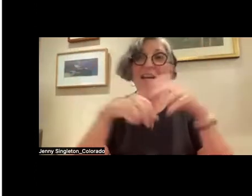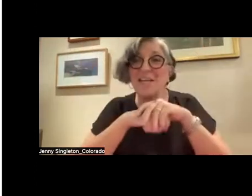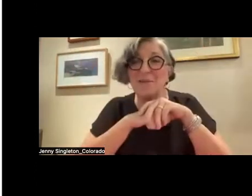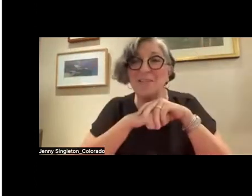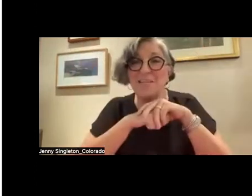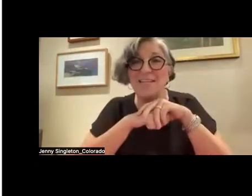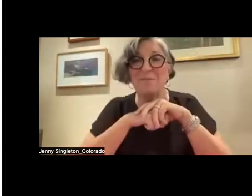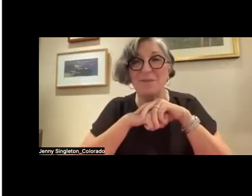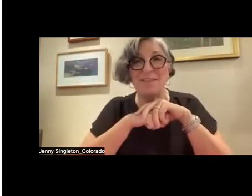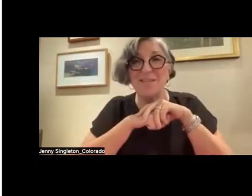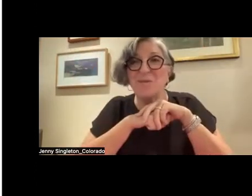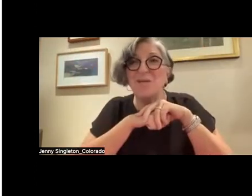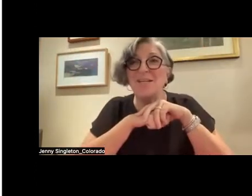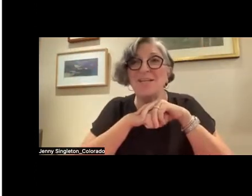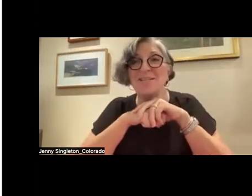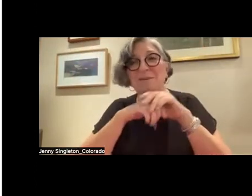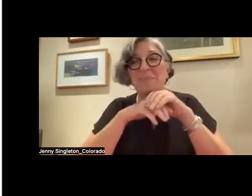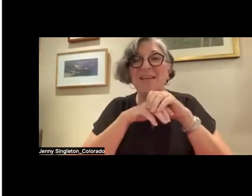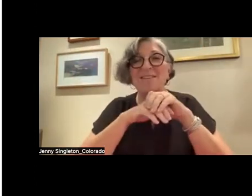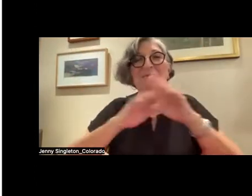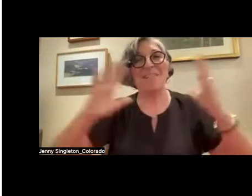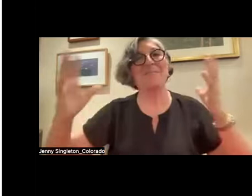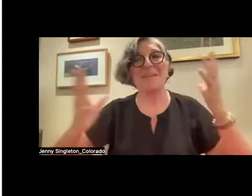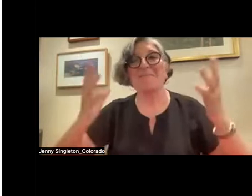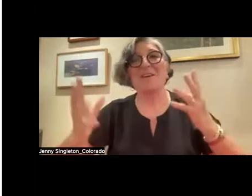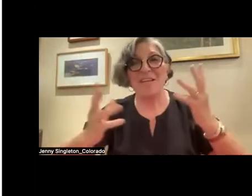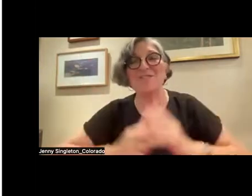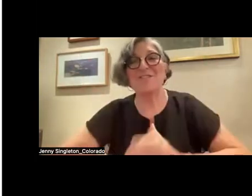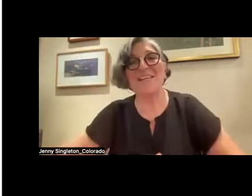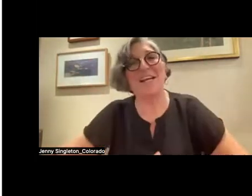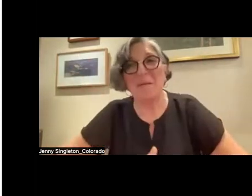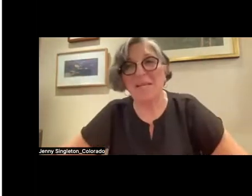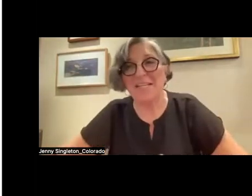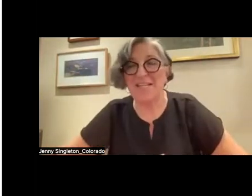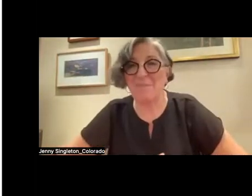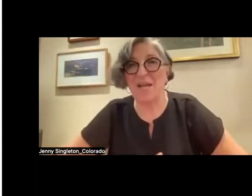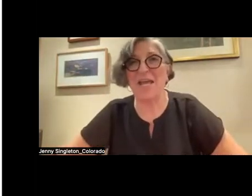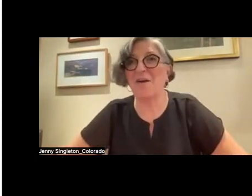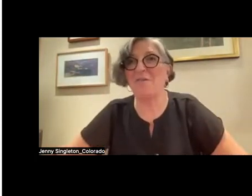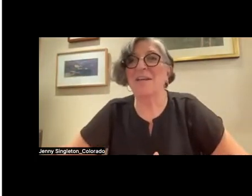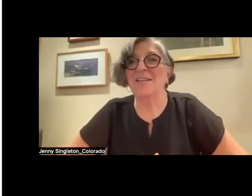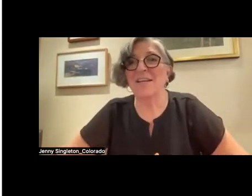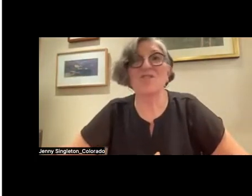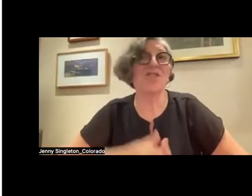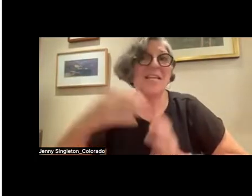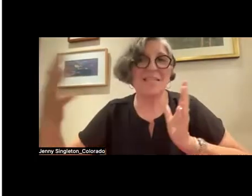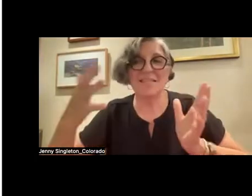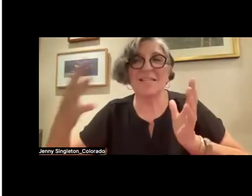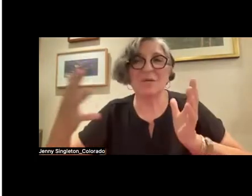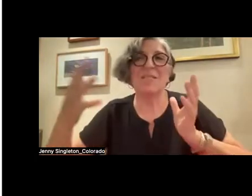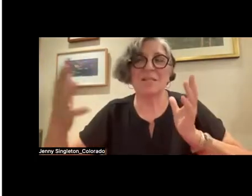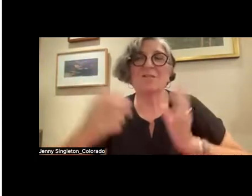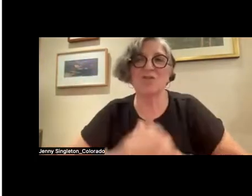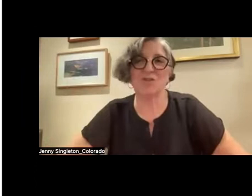in the signing ability within this community. So it's a very interesting and complicated time right now to understand